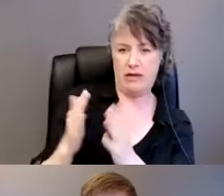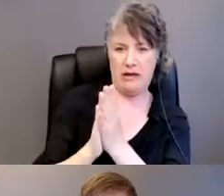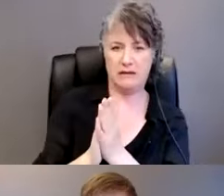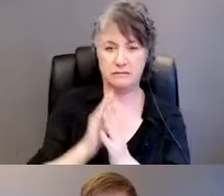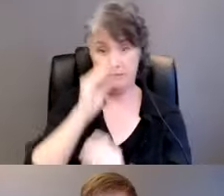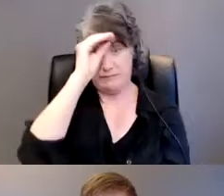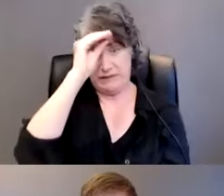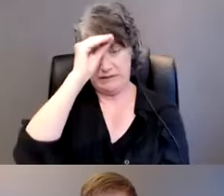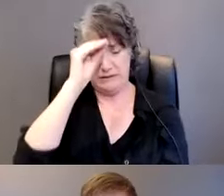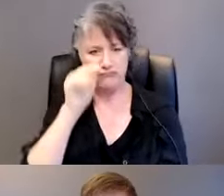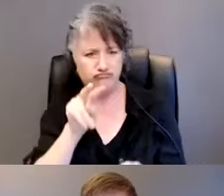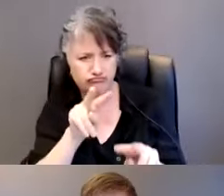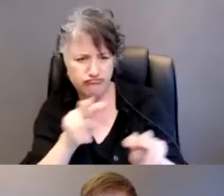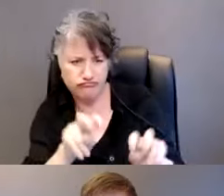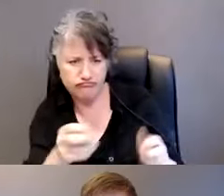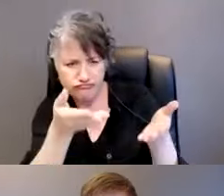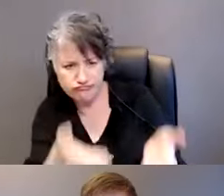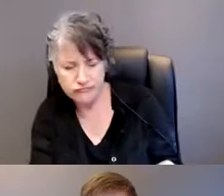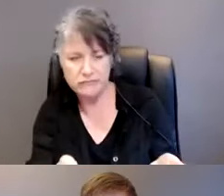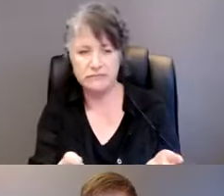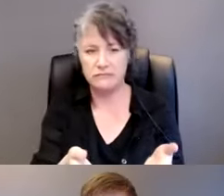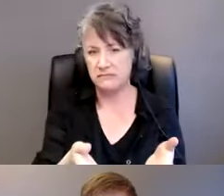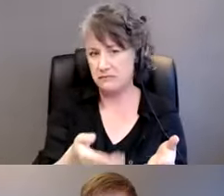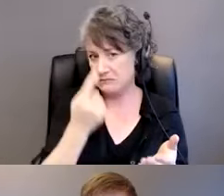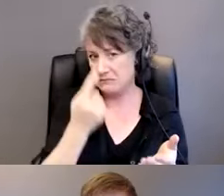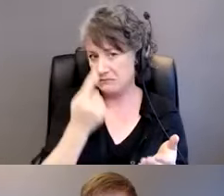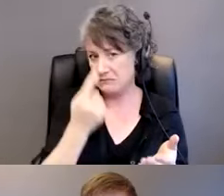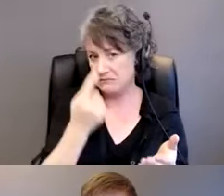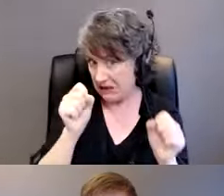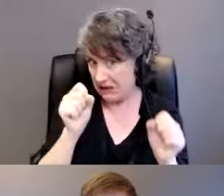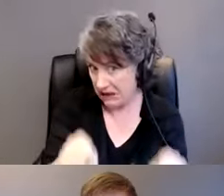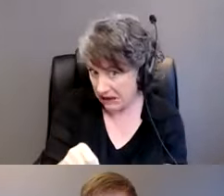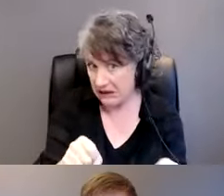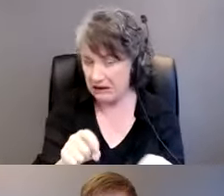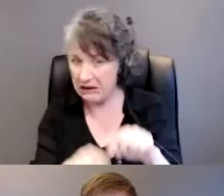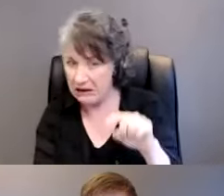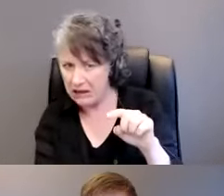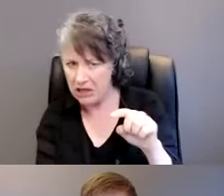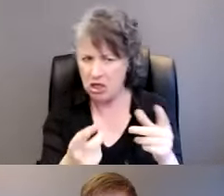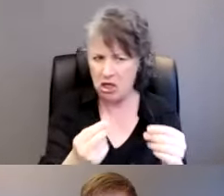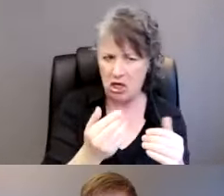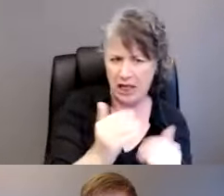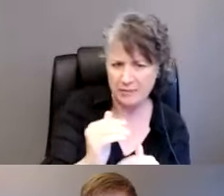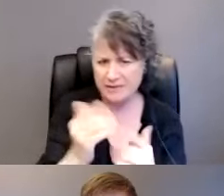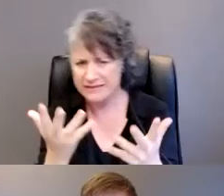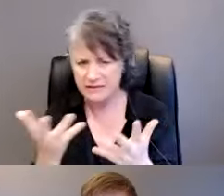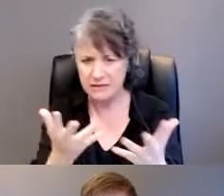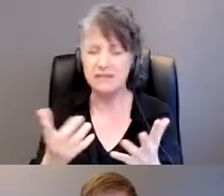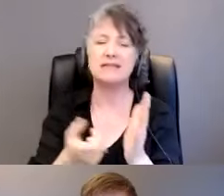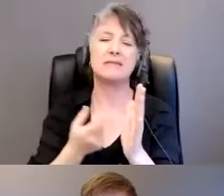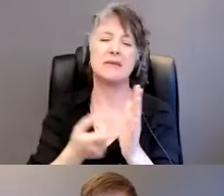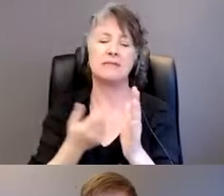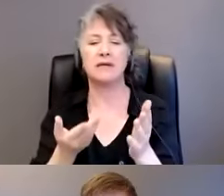on issues around capacity, sometimes with this sweeping statement of is X